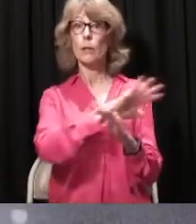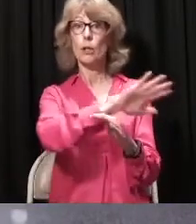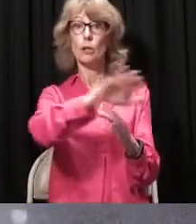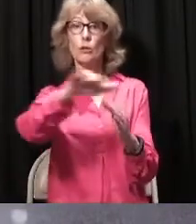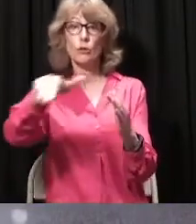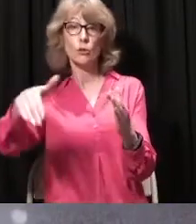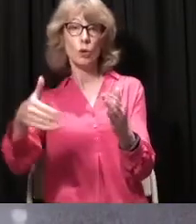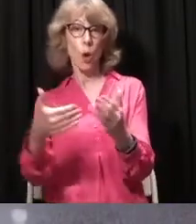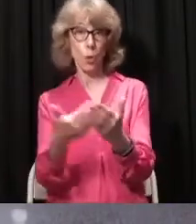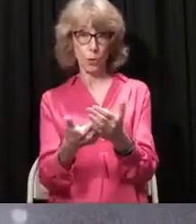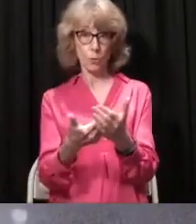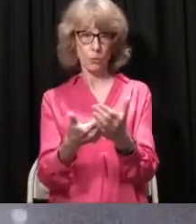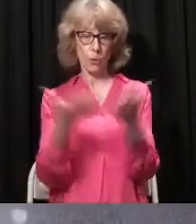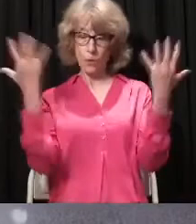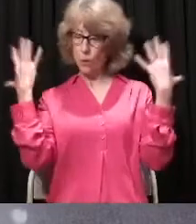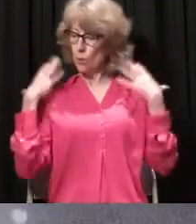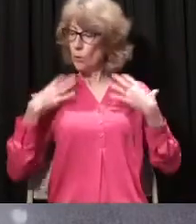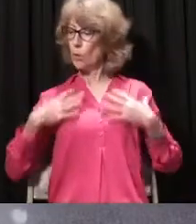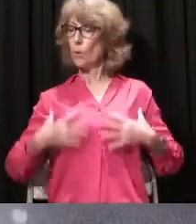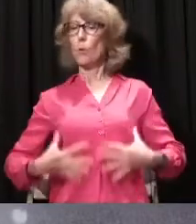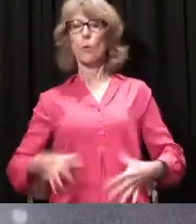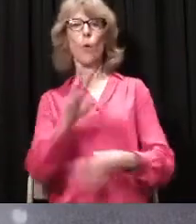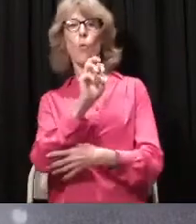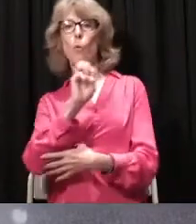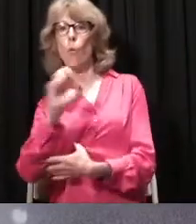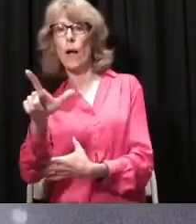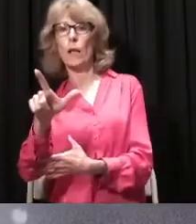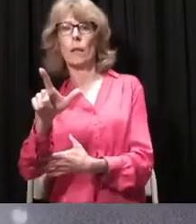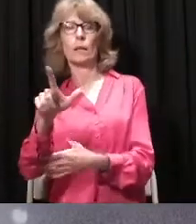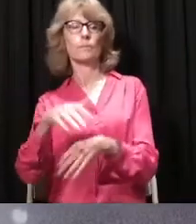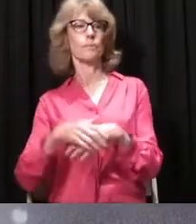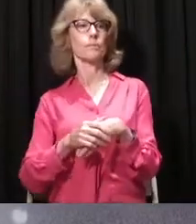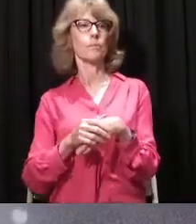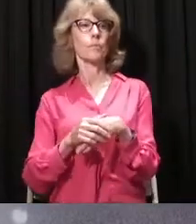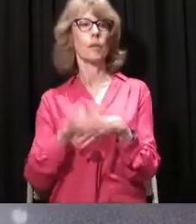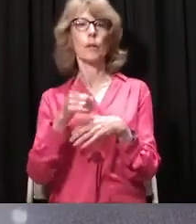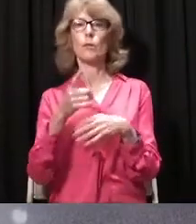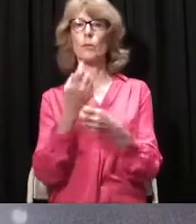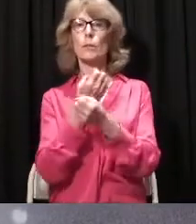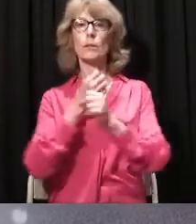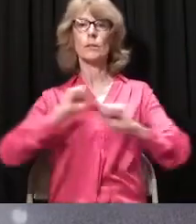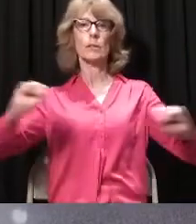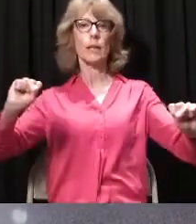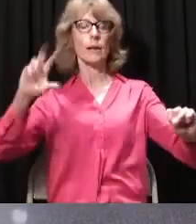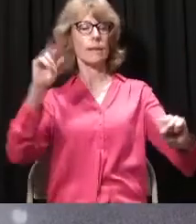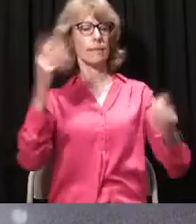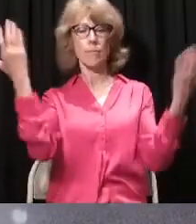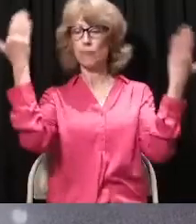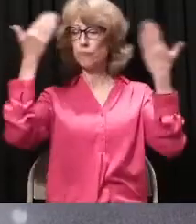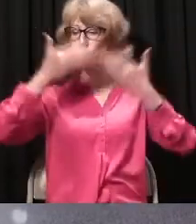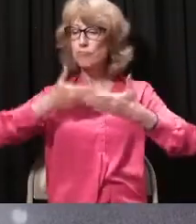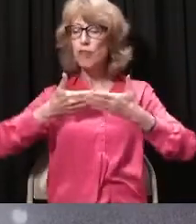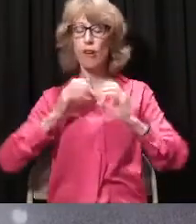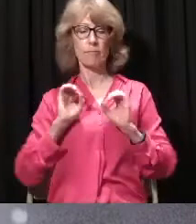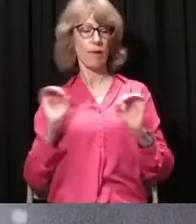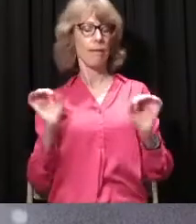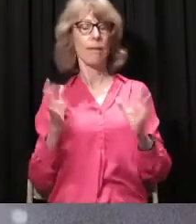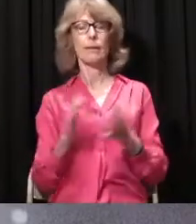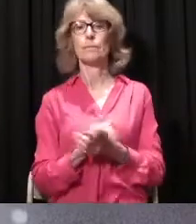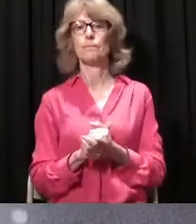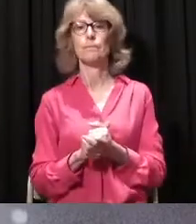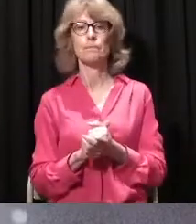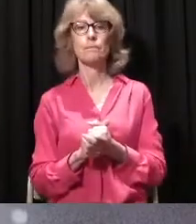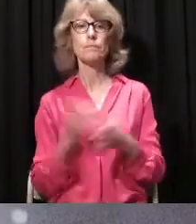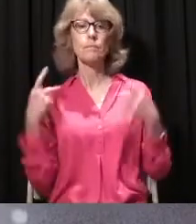unequivocal, complete wellness, wholeness. You are rescued from every kind of darkness that could be in your heart. So this